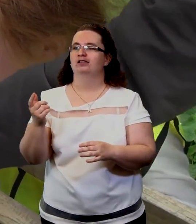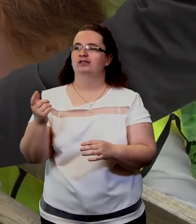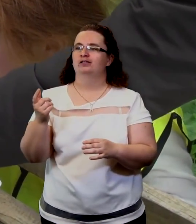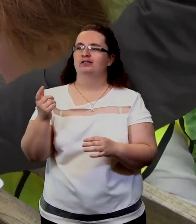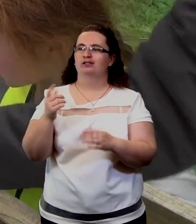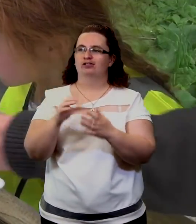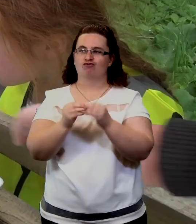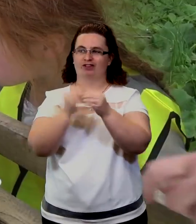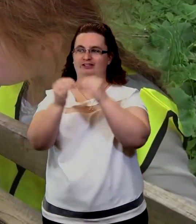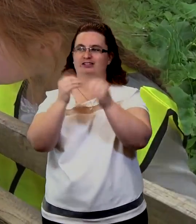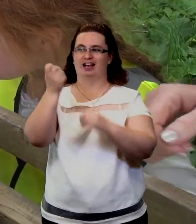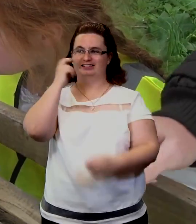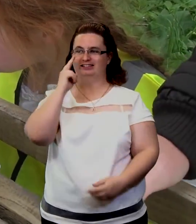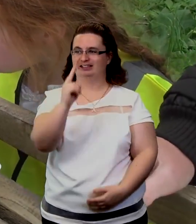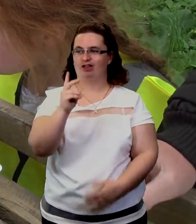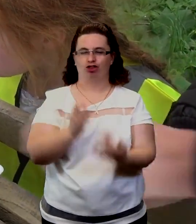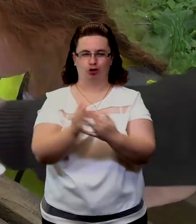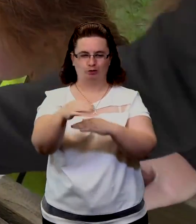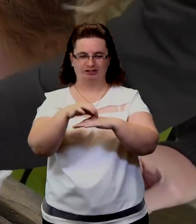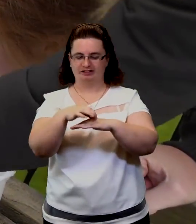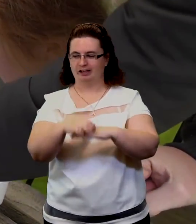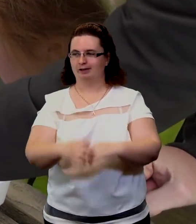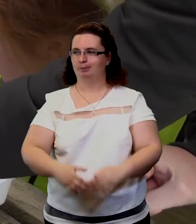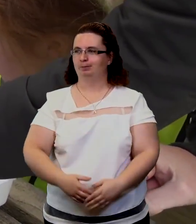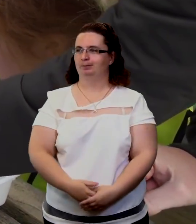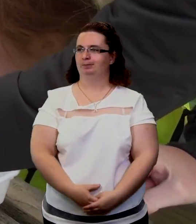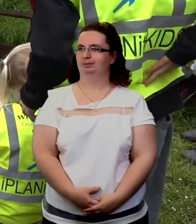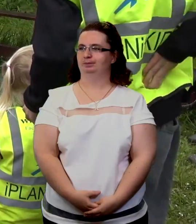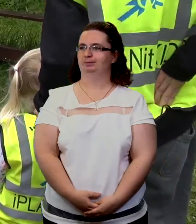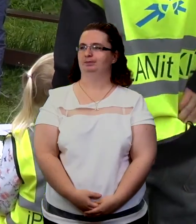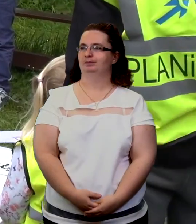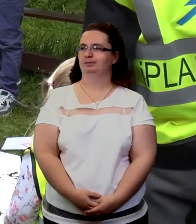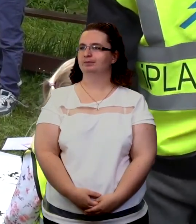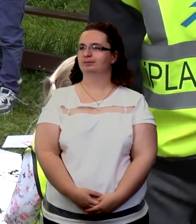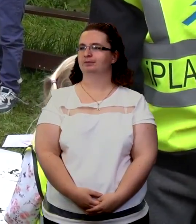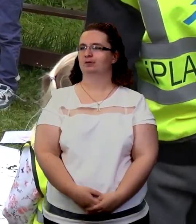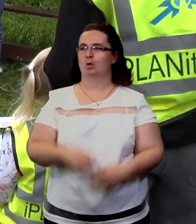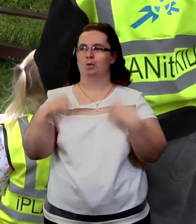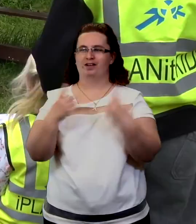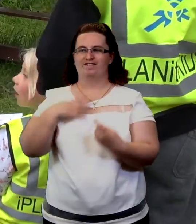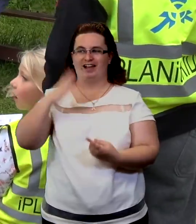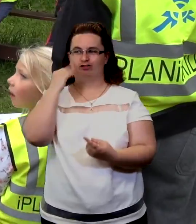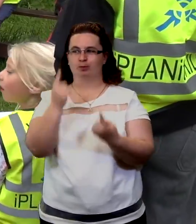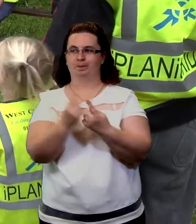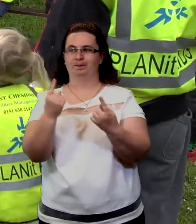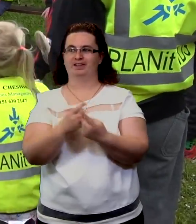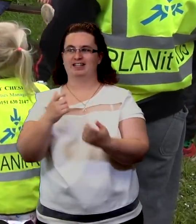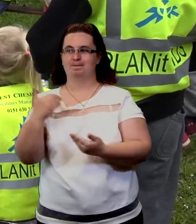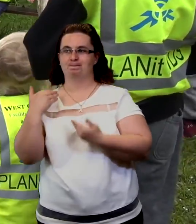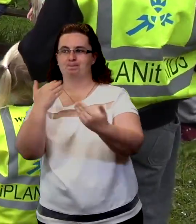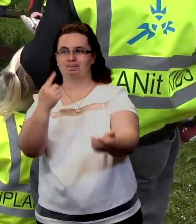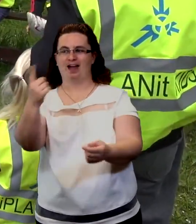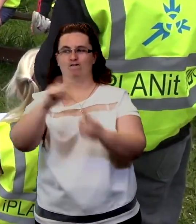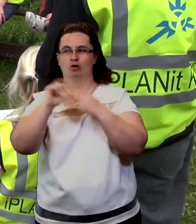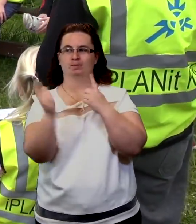guy. It's okay. It's okay. He's ready to be grossed out. Do you like me?